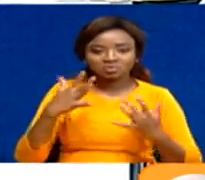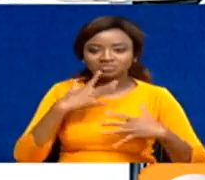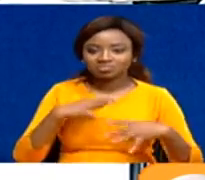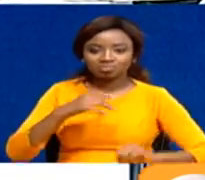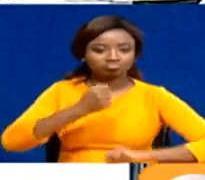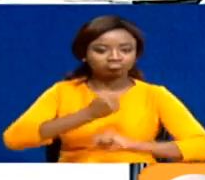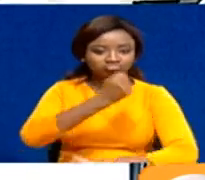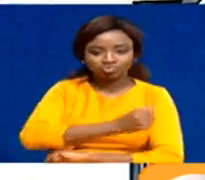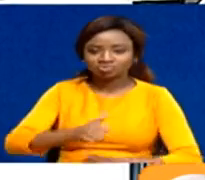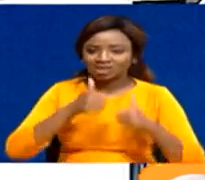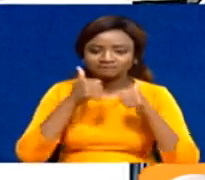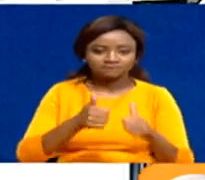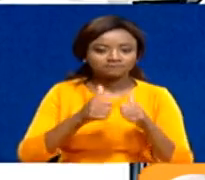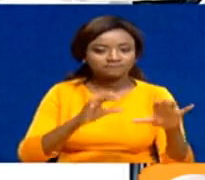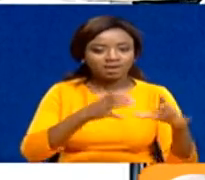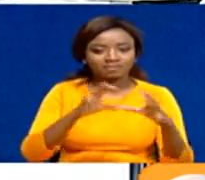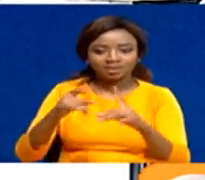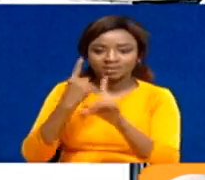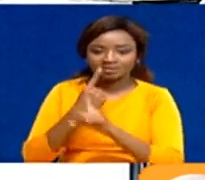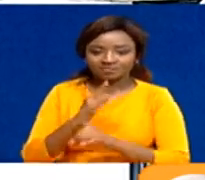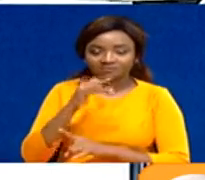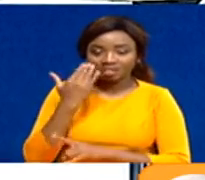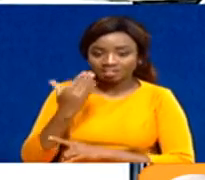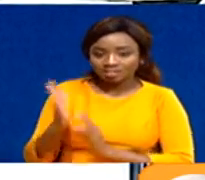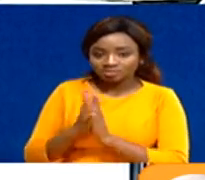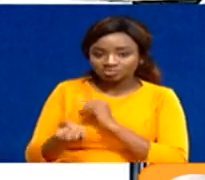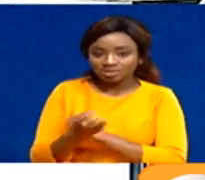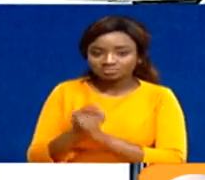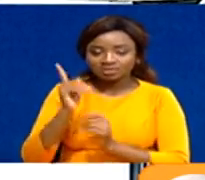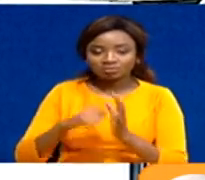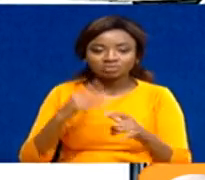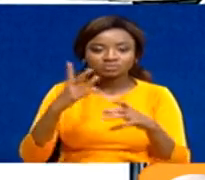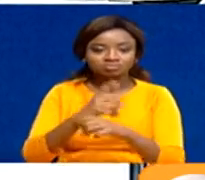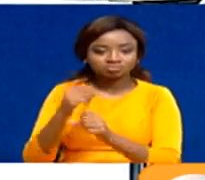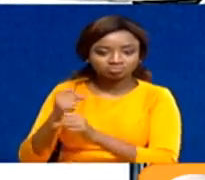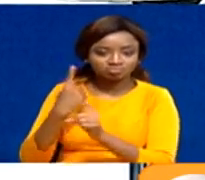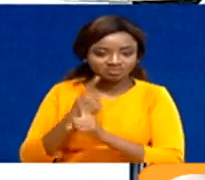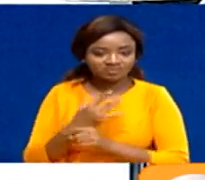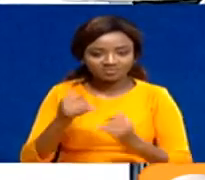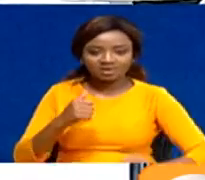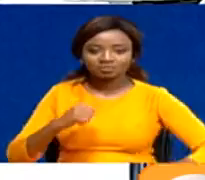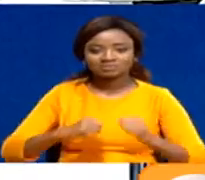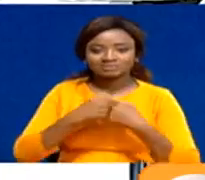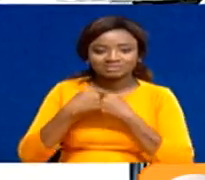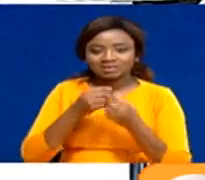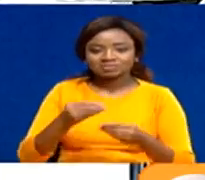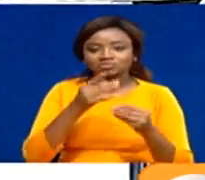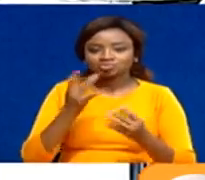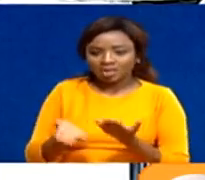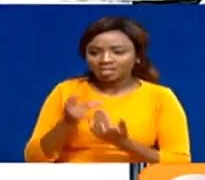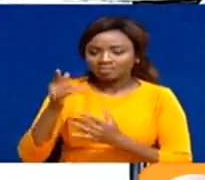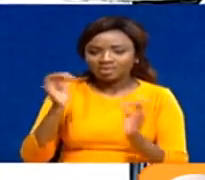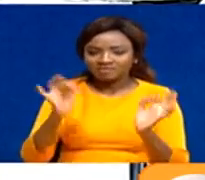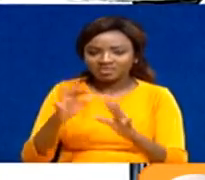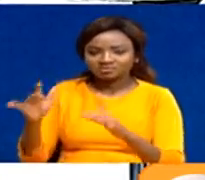good sponsorship from corporates across the country. And as Michael Kinyi now reports, federations in Kenya have been challenged to package their events in a manner